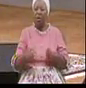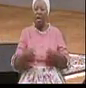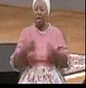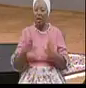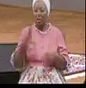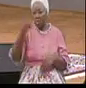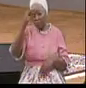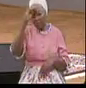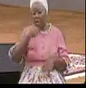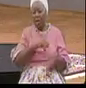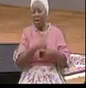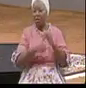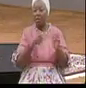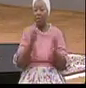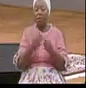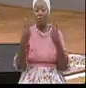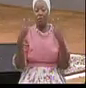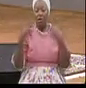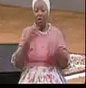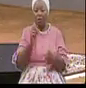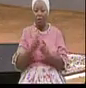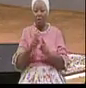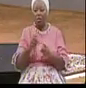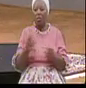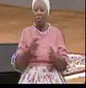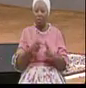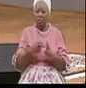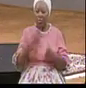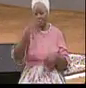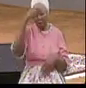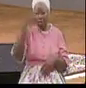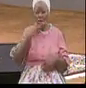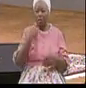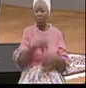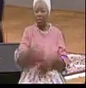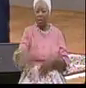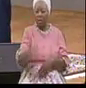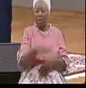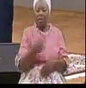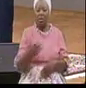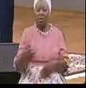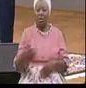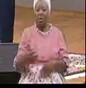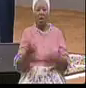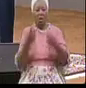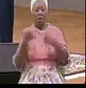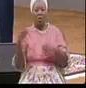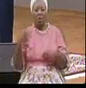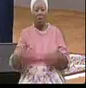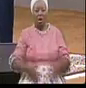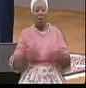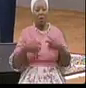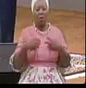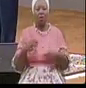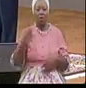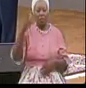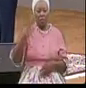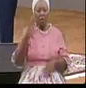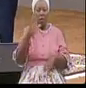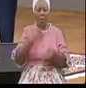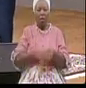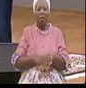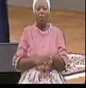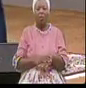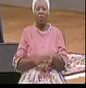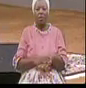with vain words, for because of these things cometh the wrath of God